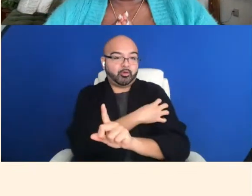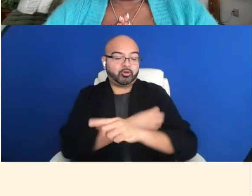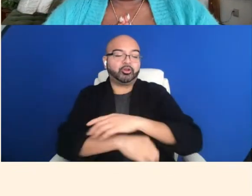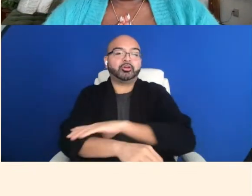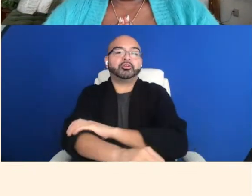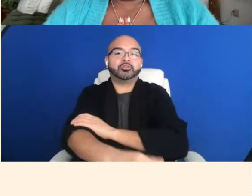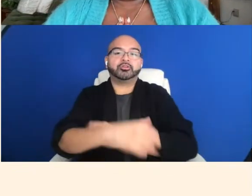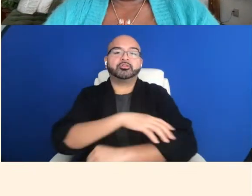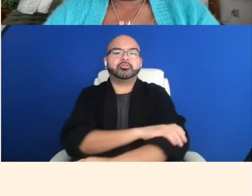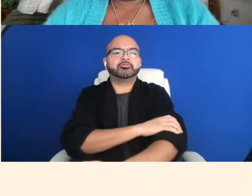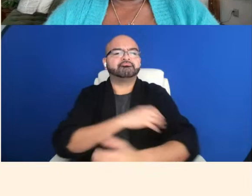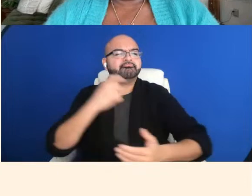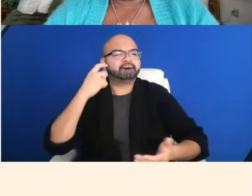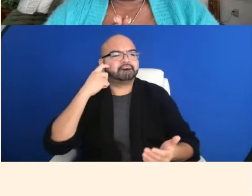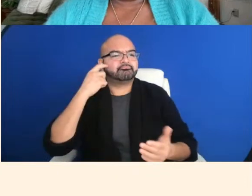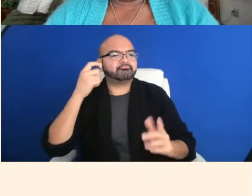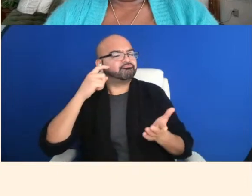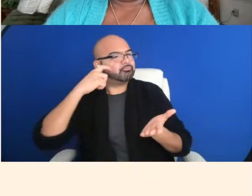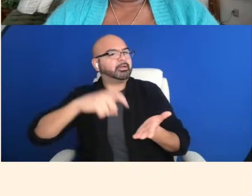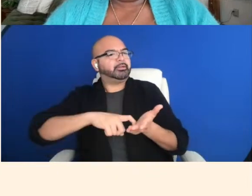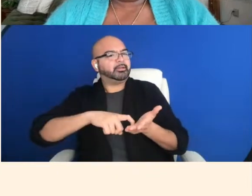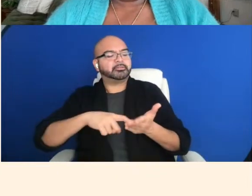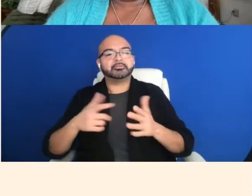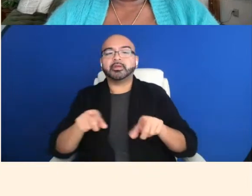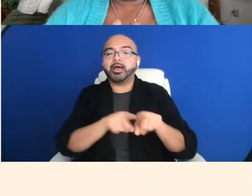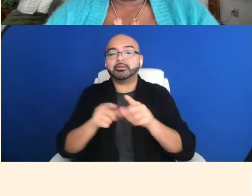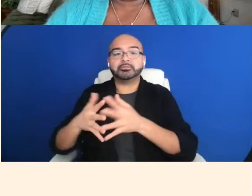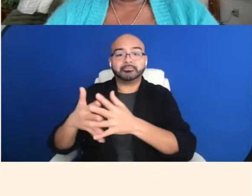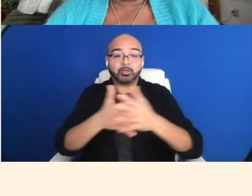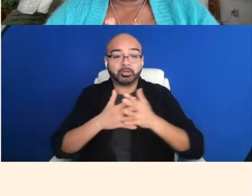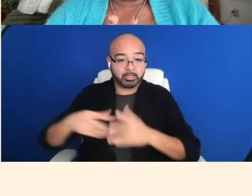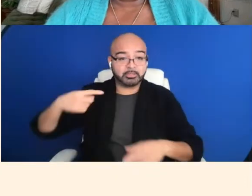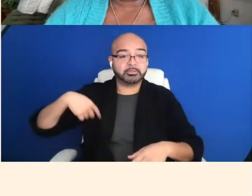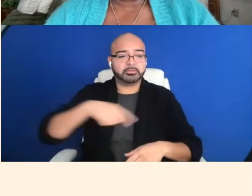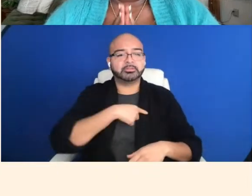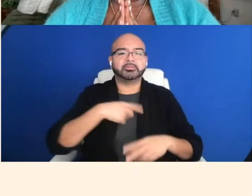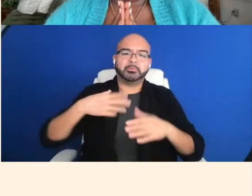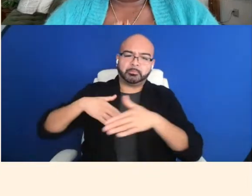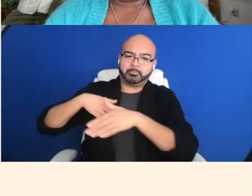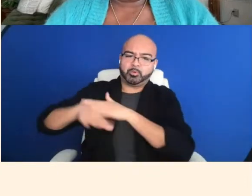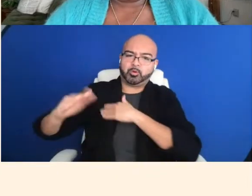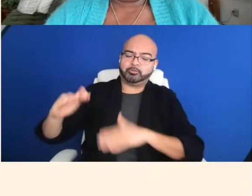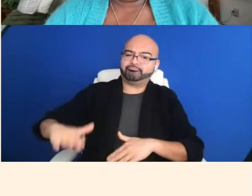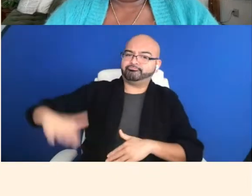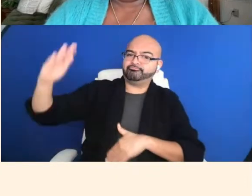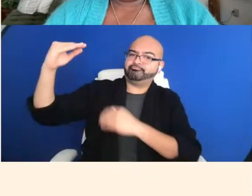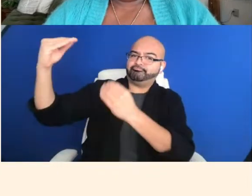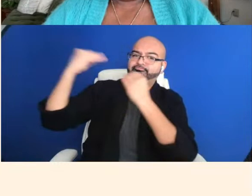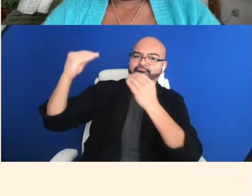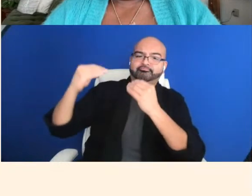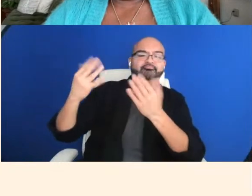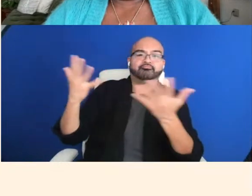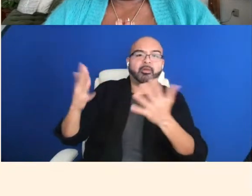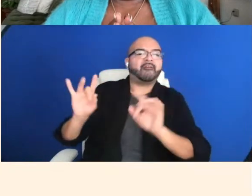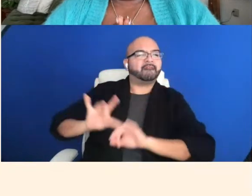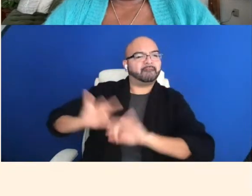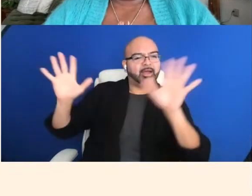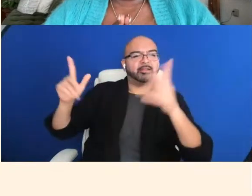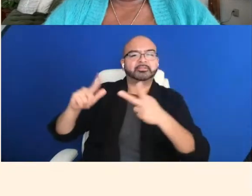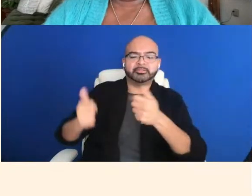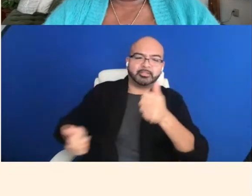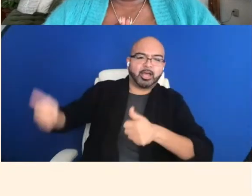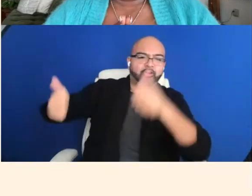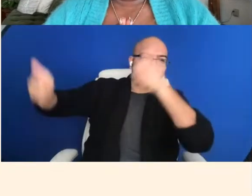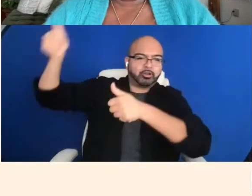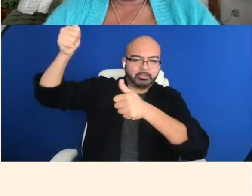understands that as Americans, we are born and bred on violence and hierarchy. And in order